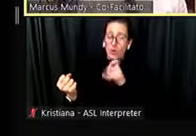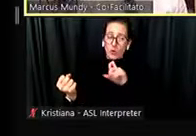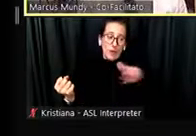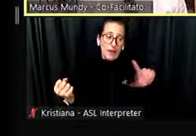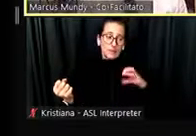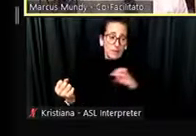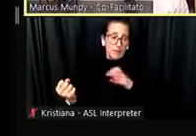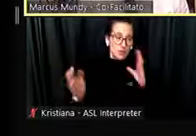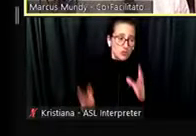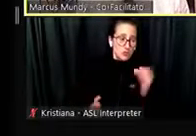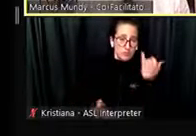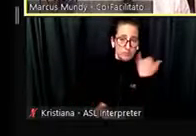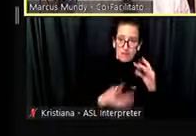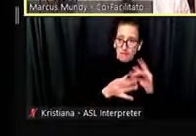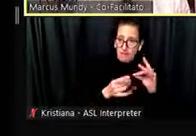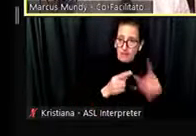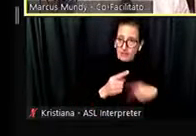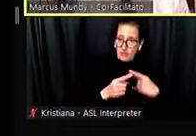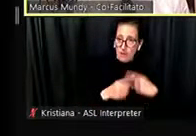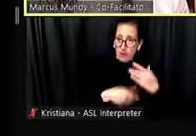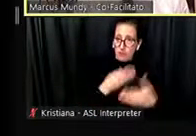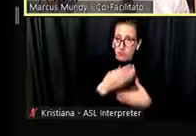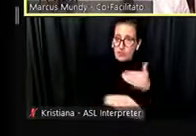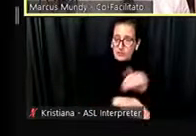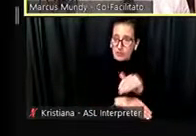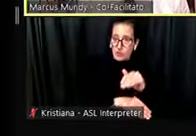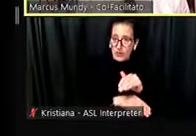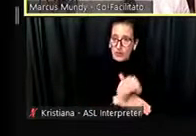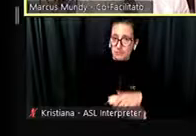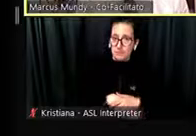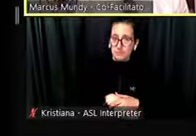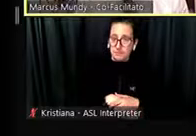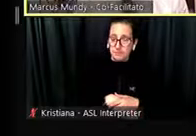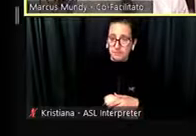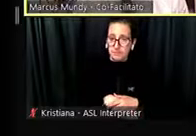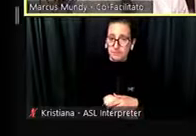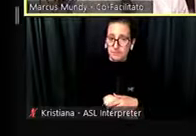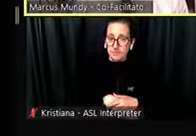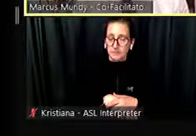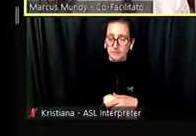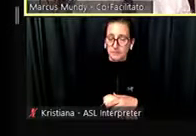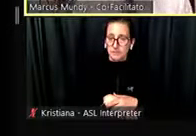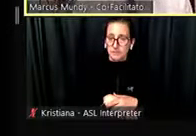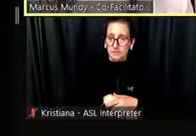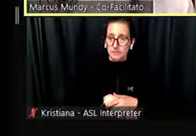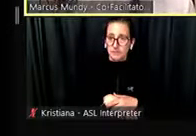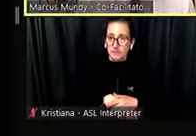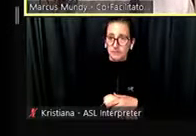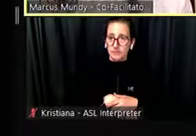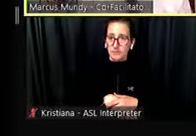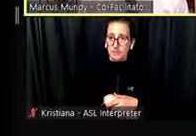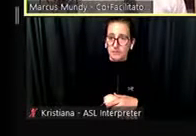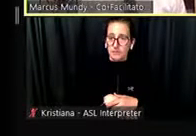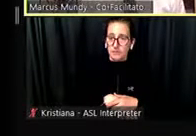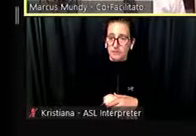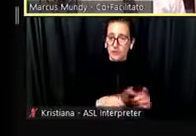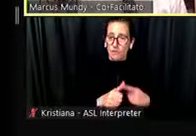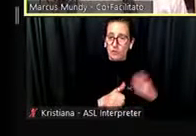tonight before we start hearing from us residents in the county. I'll start with Chair